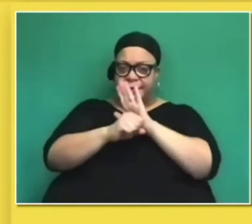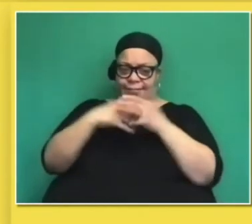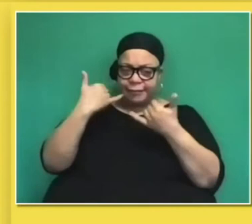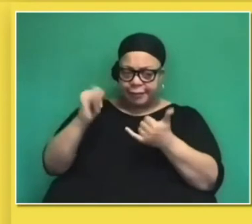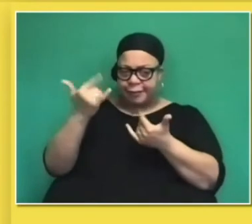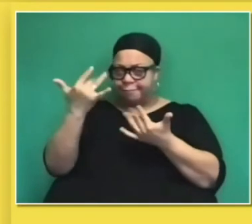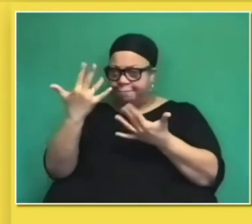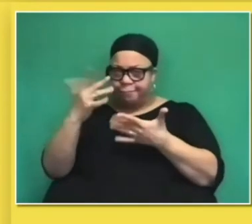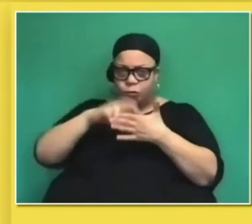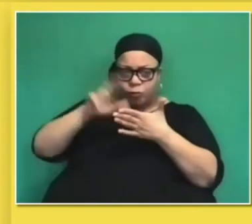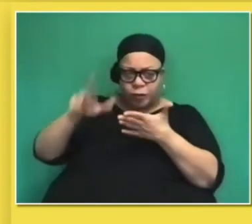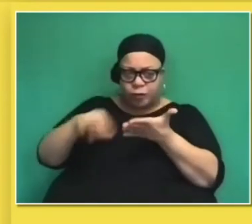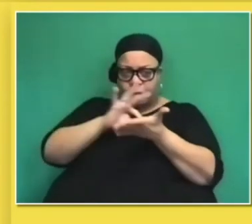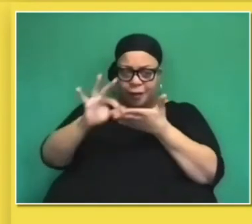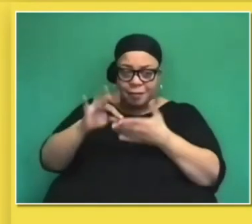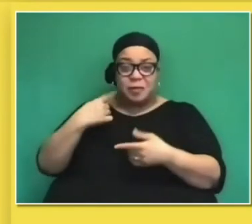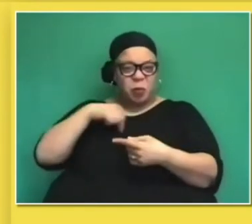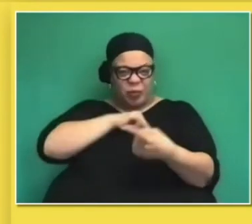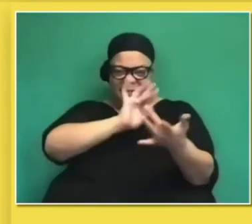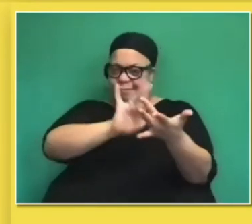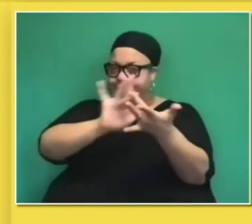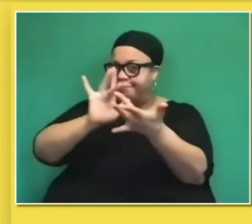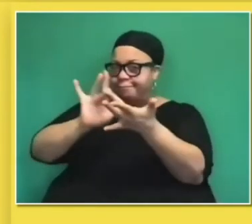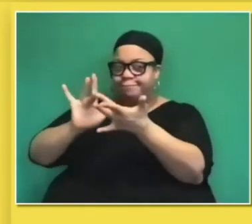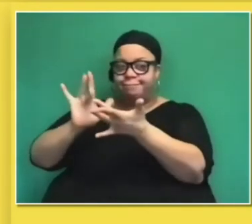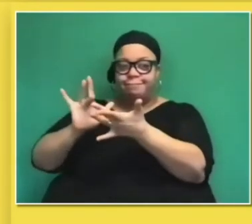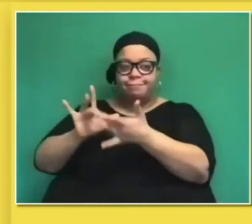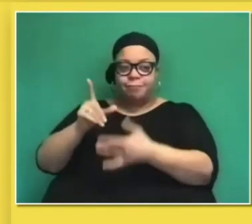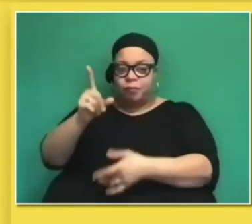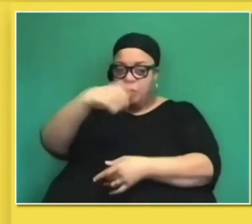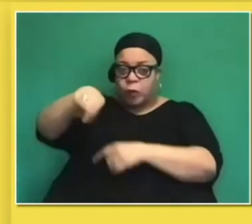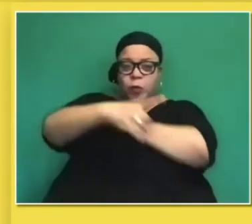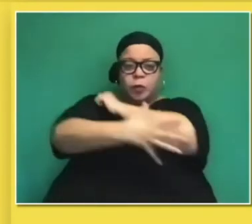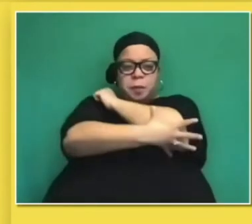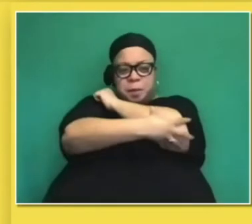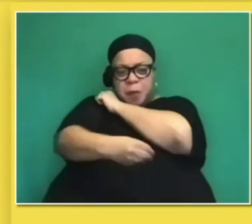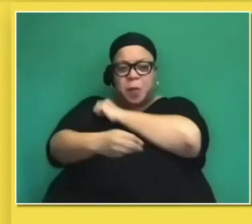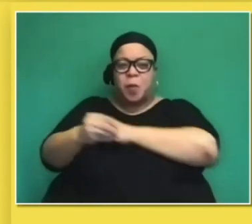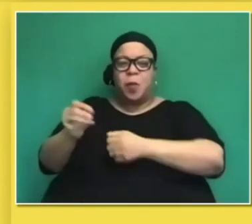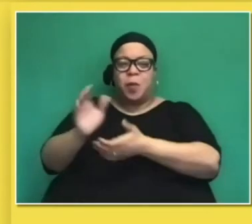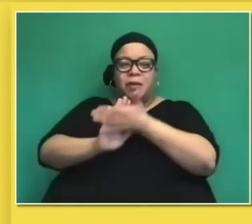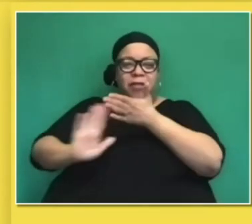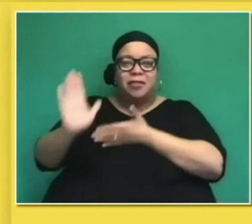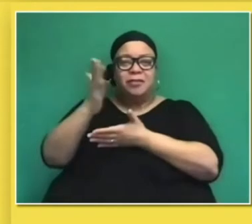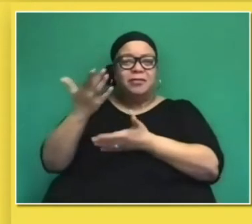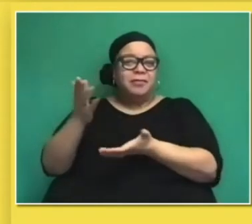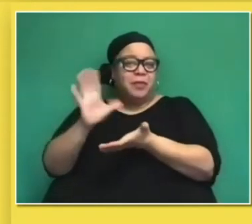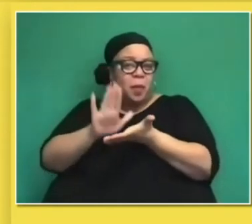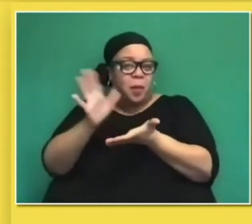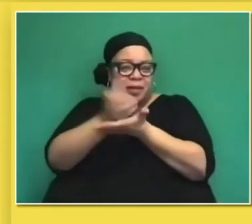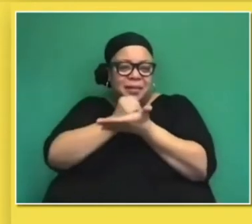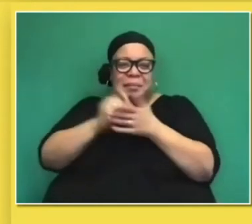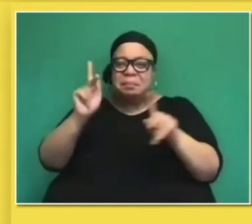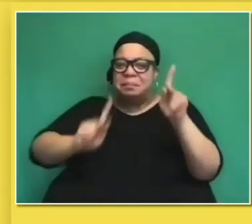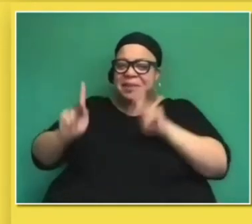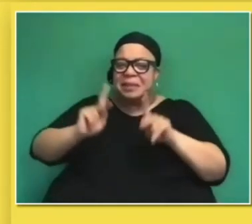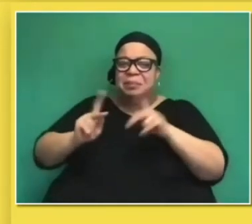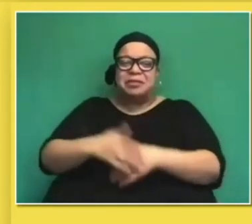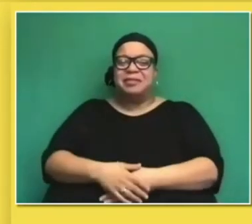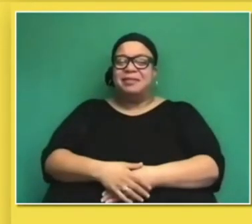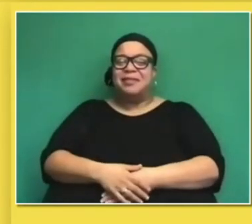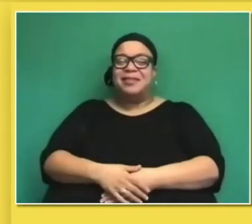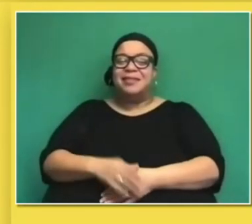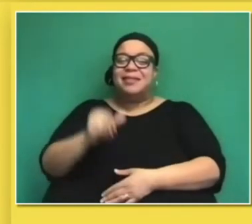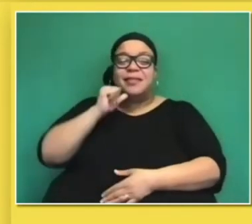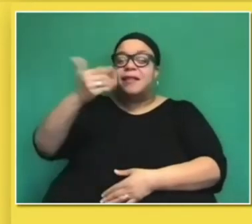said, join the movement and vote. We didn't even invite them to vote for candidates. We invited them to vote for a movement and to look at the candidate